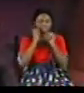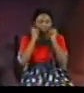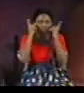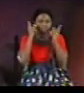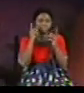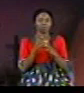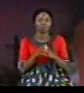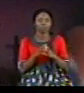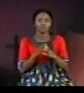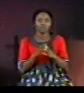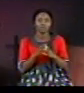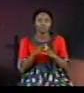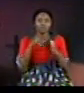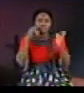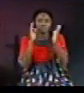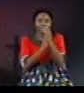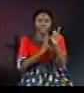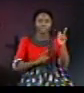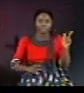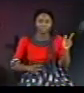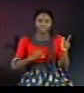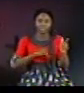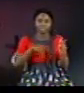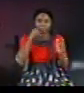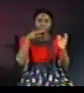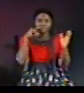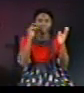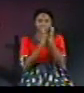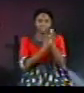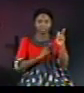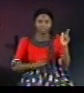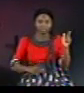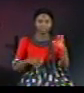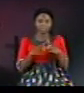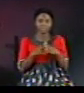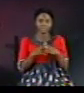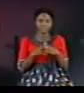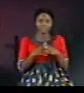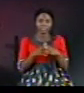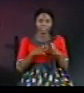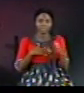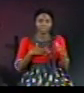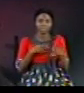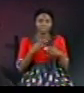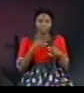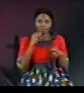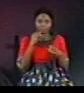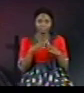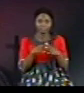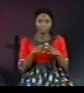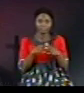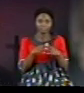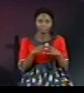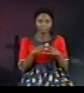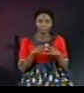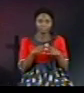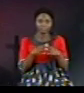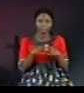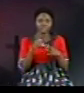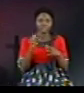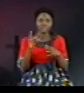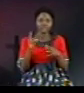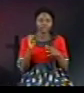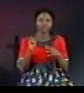Lord. I said, praise the Lord. My name is Brother Adepoju